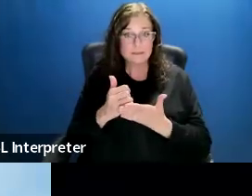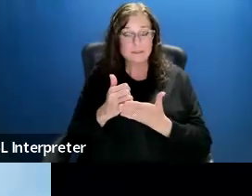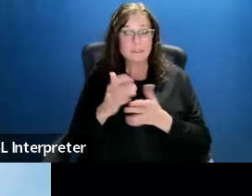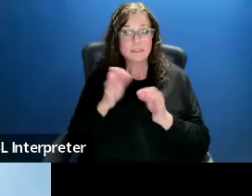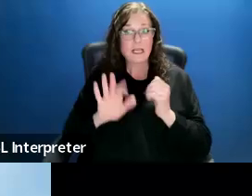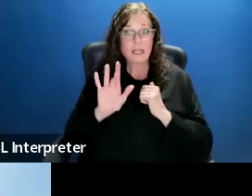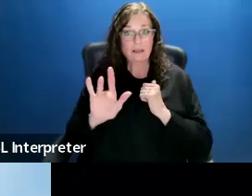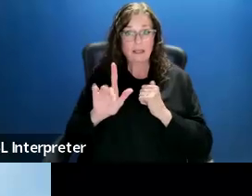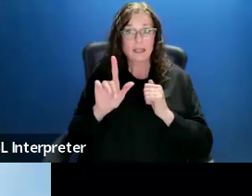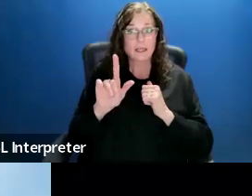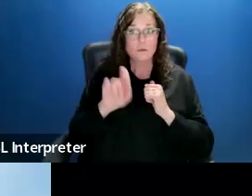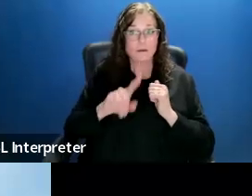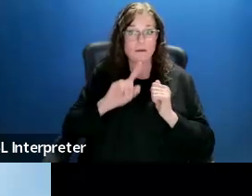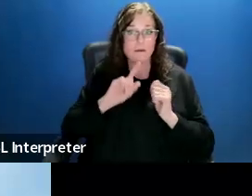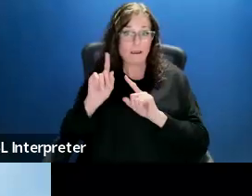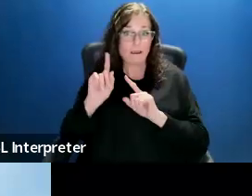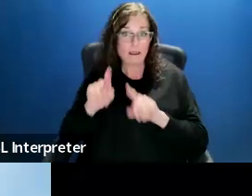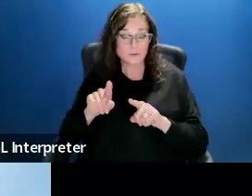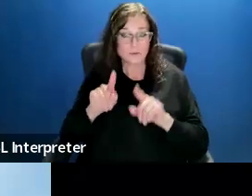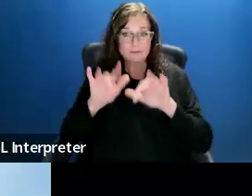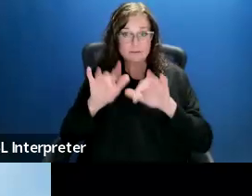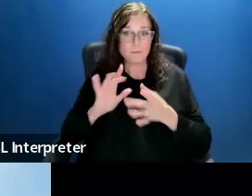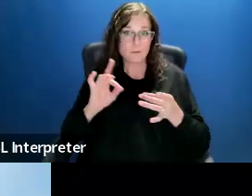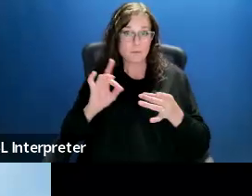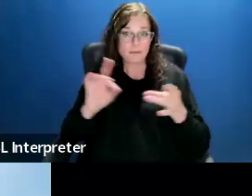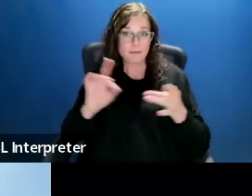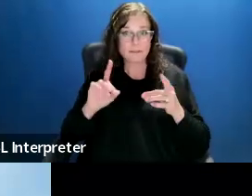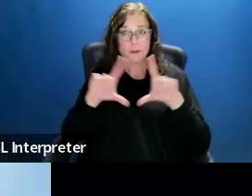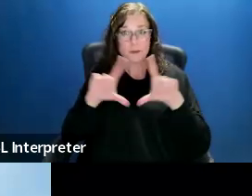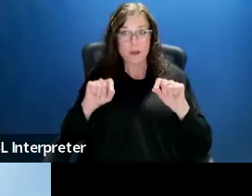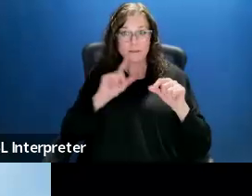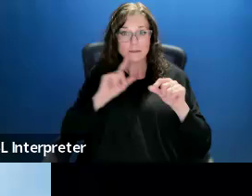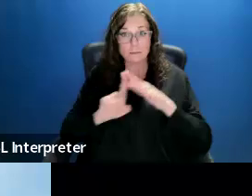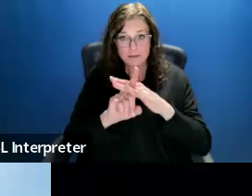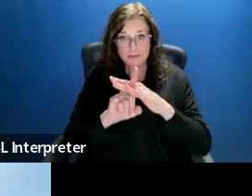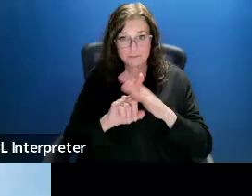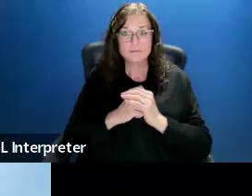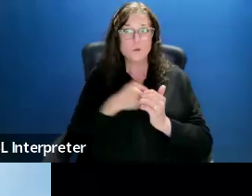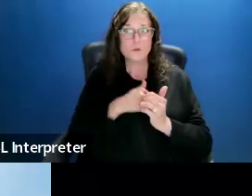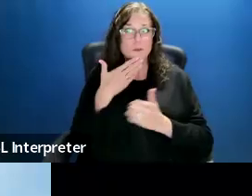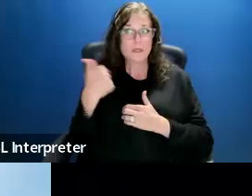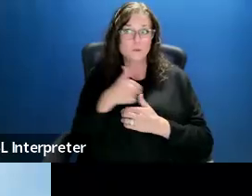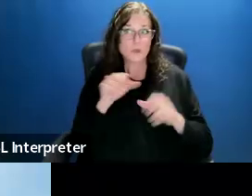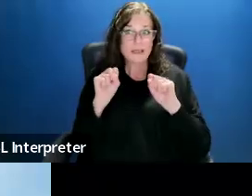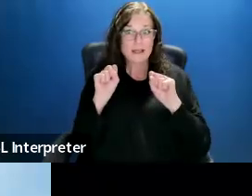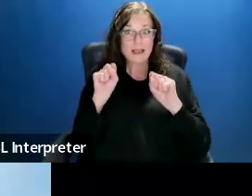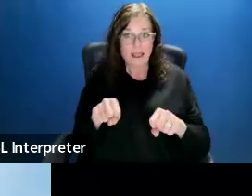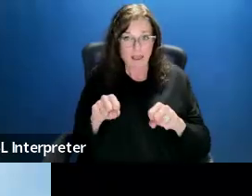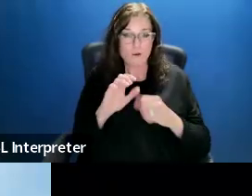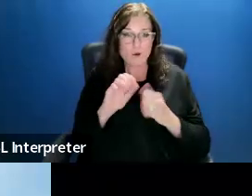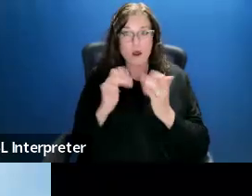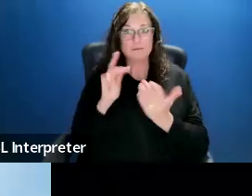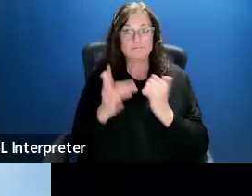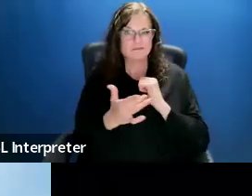simply click Q&A and type your message into the box that appears. We will do our best to respond to all